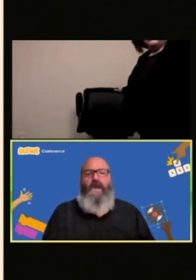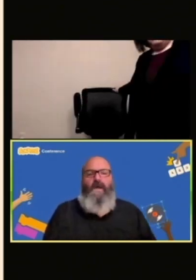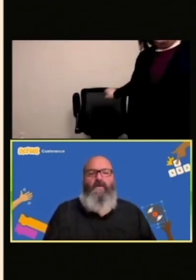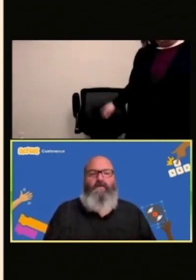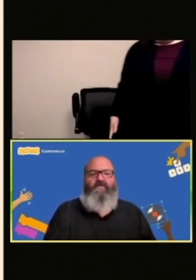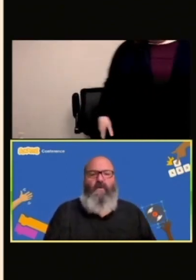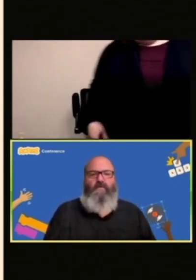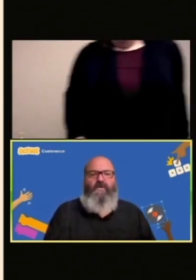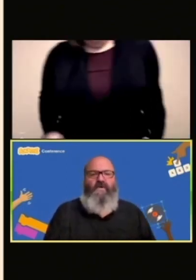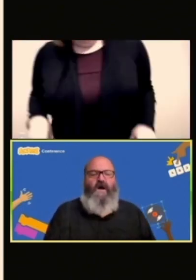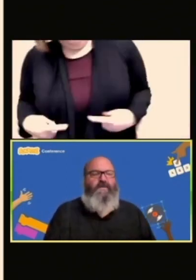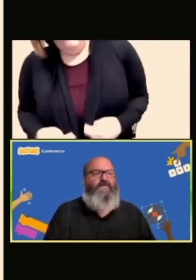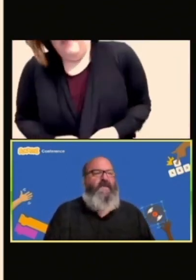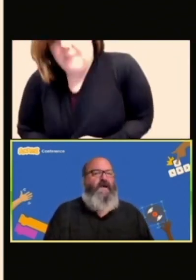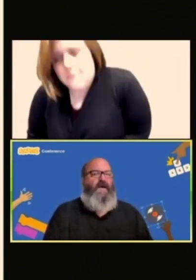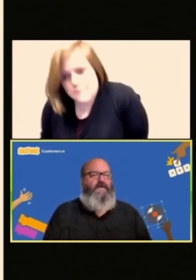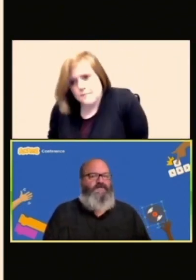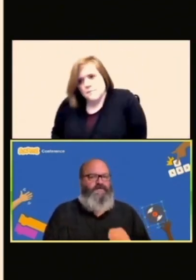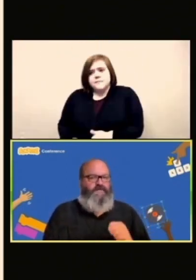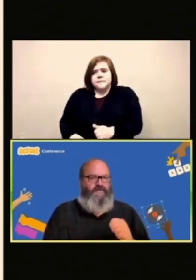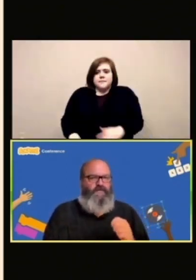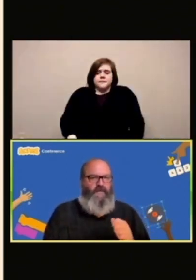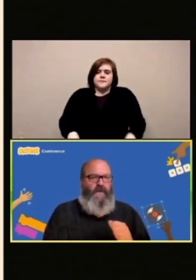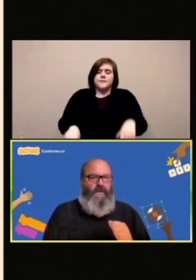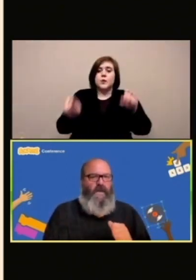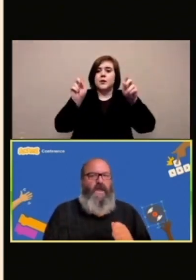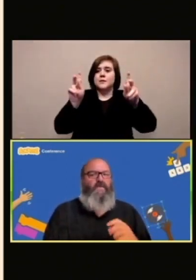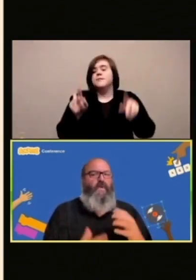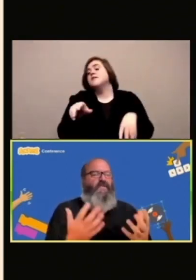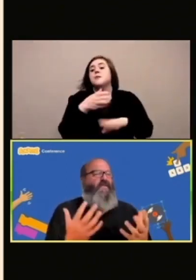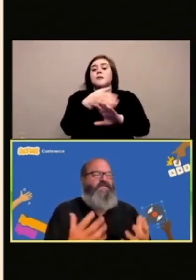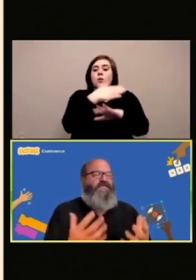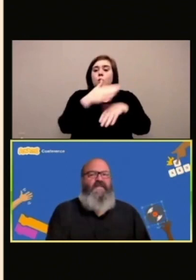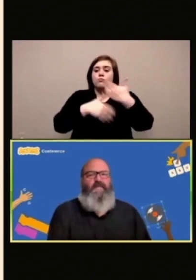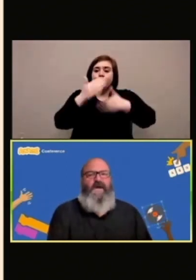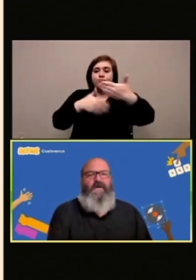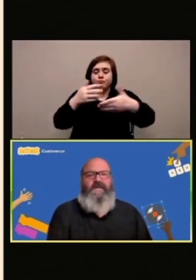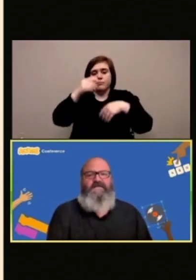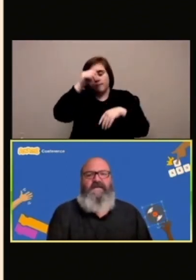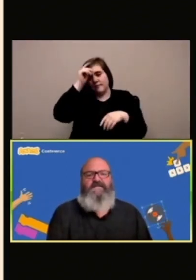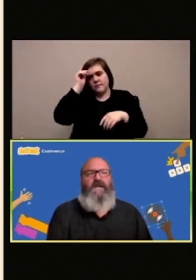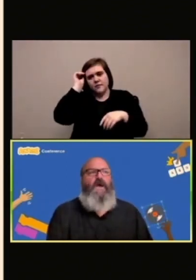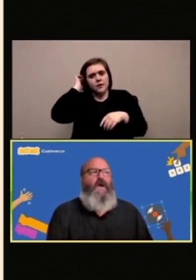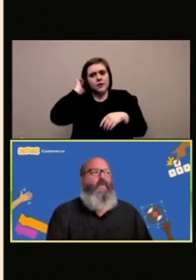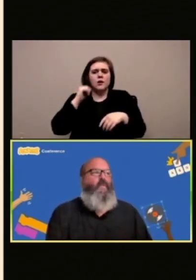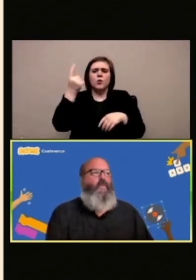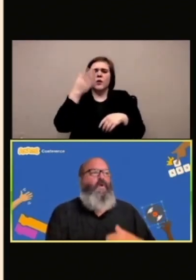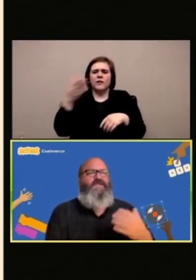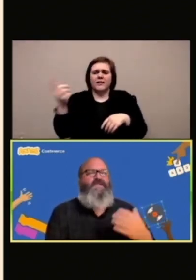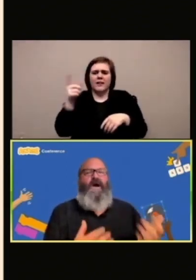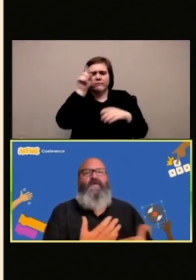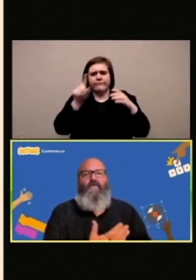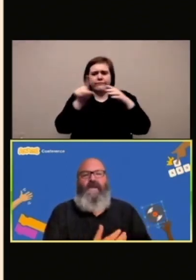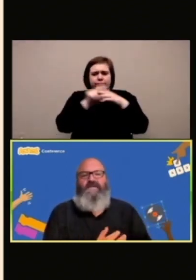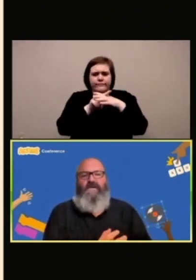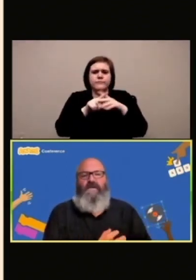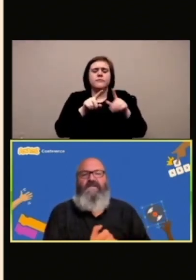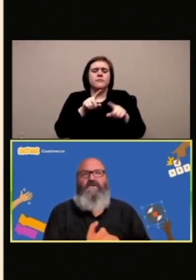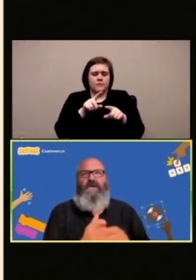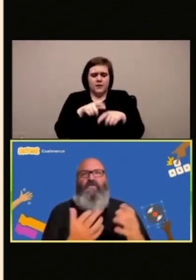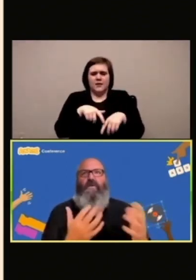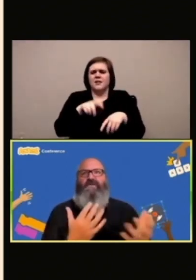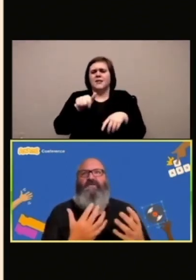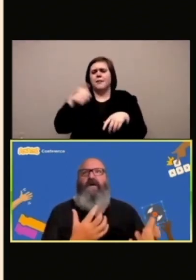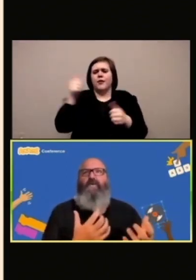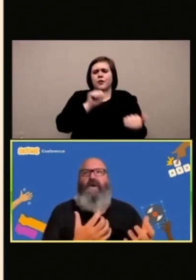So before we move on, one of the things to think about next is what are some other ways that in